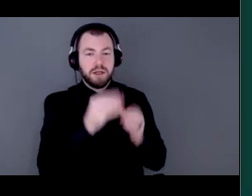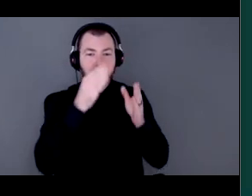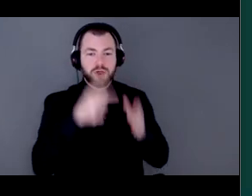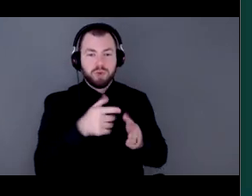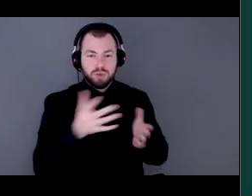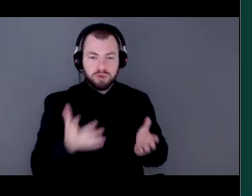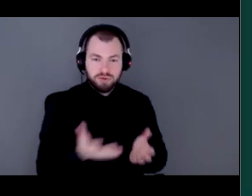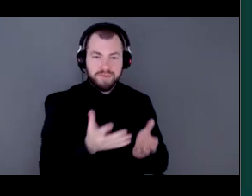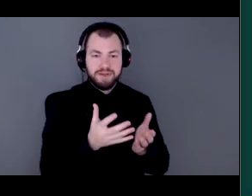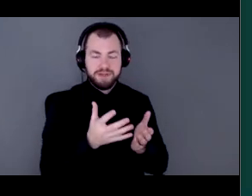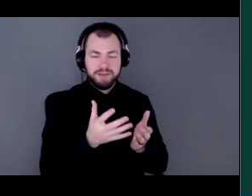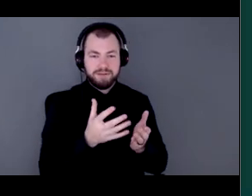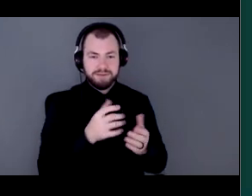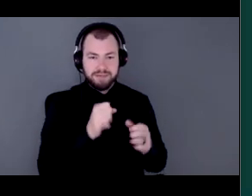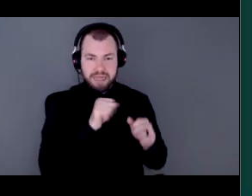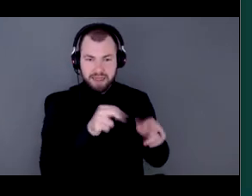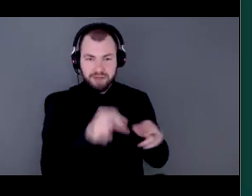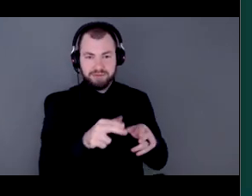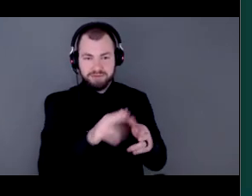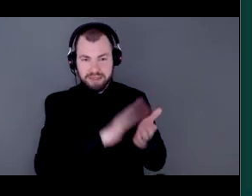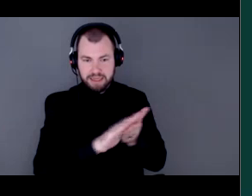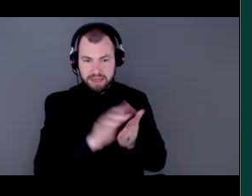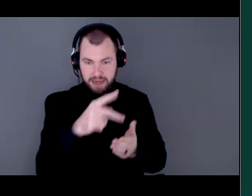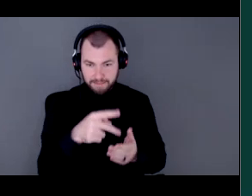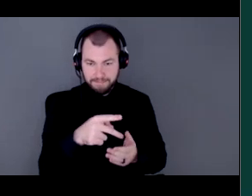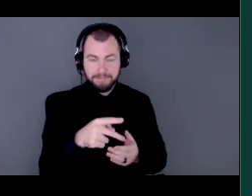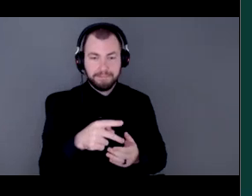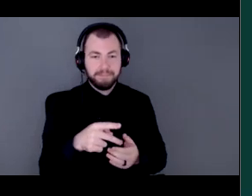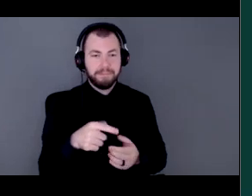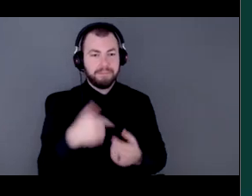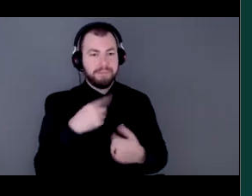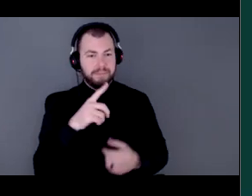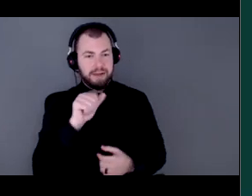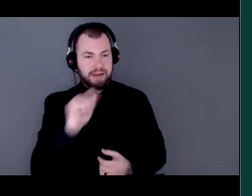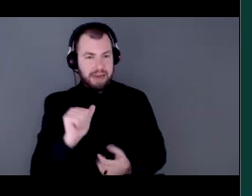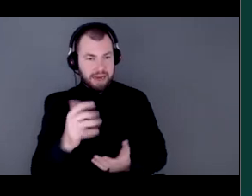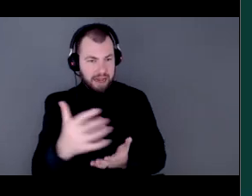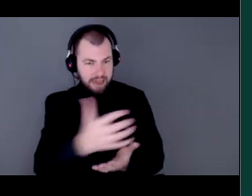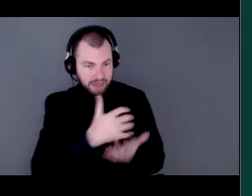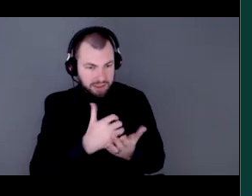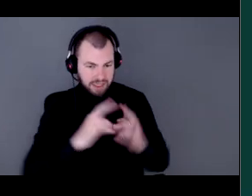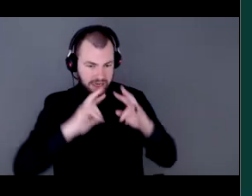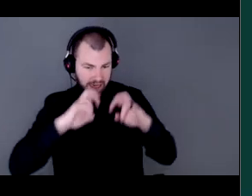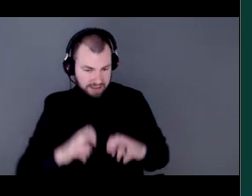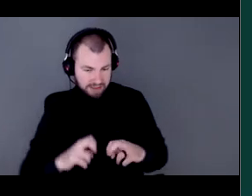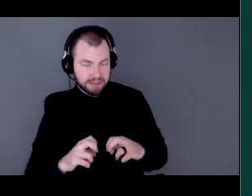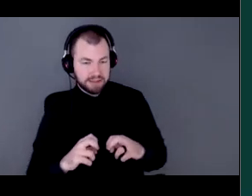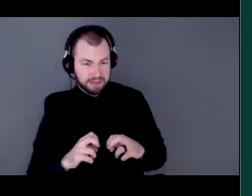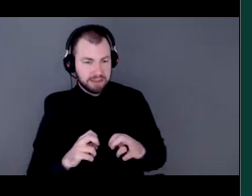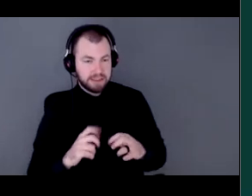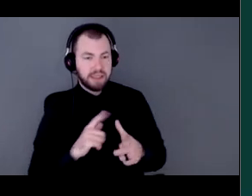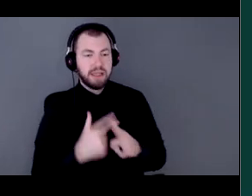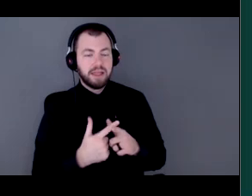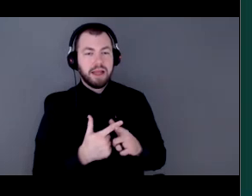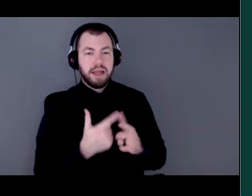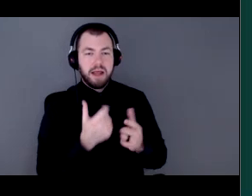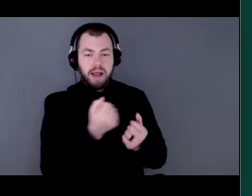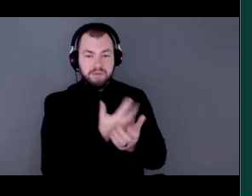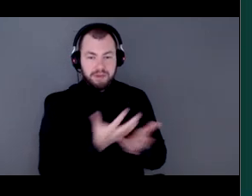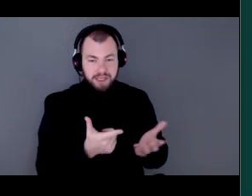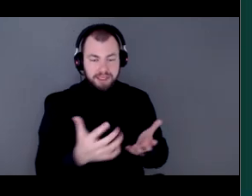cleanup overlooked by their teachers and stuff. They do data collection analysis, and then they all of this stuff they take together and put it